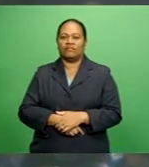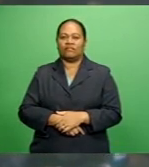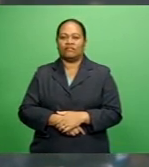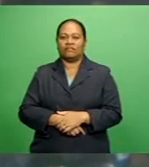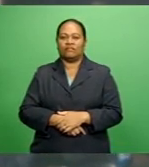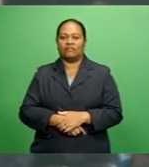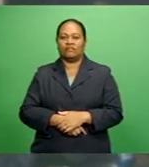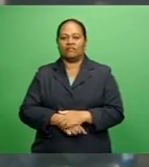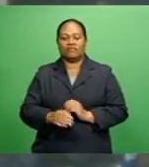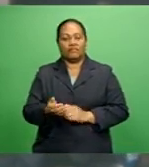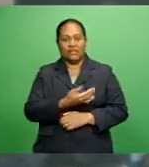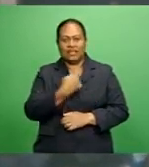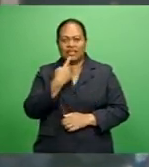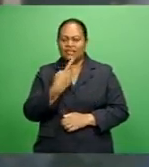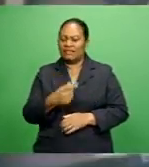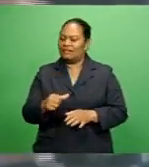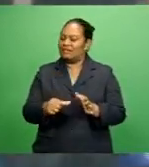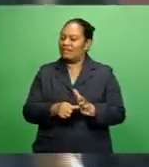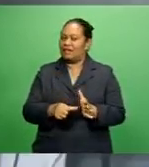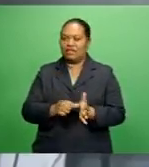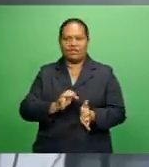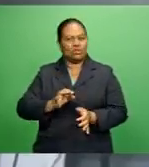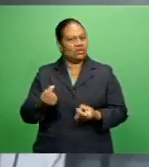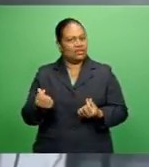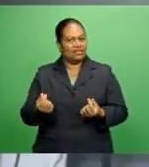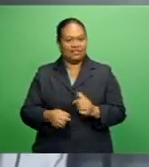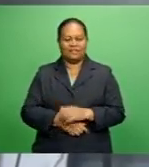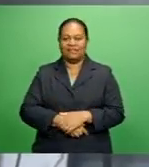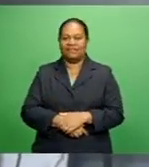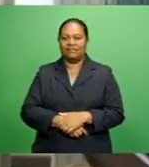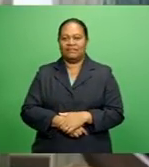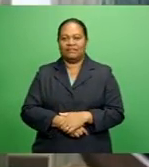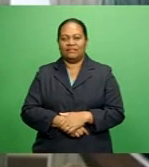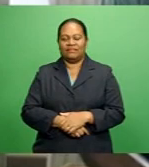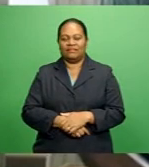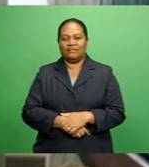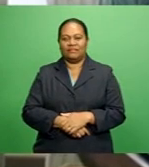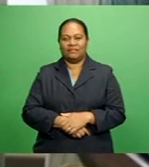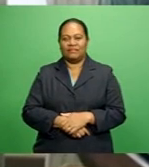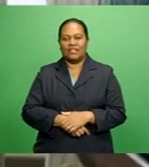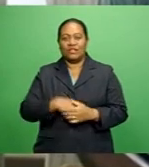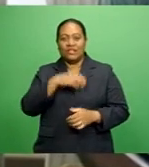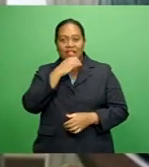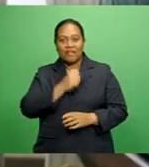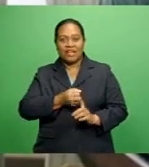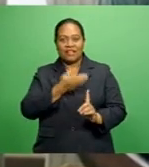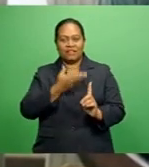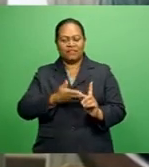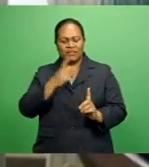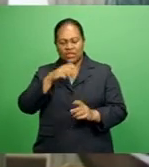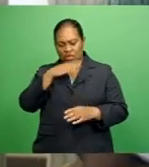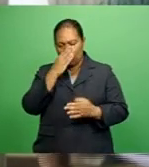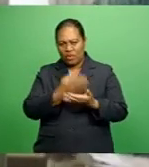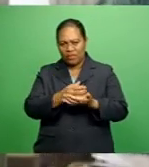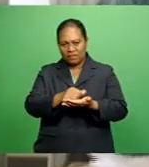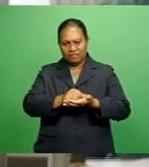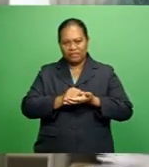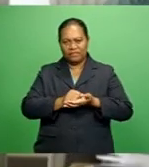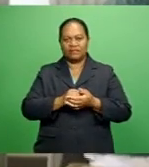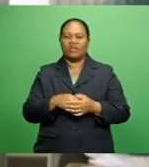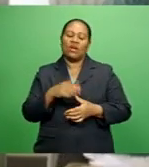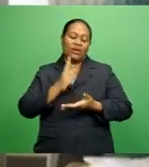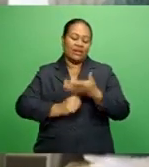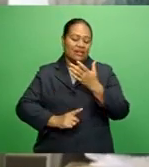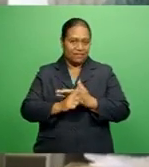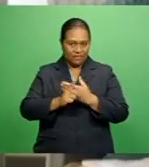I would say he's hard-headed. You know, he can take a shot. He can give a shot also. Singh is hoping to redeem himself in this upcoming